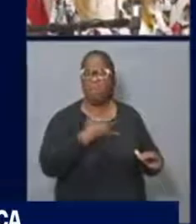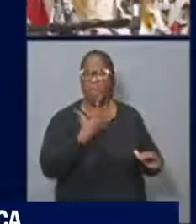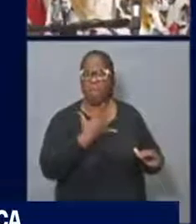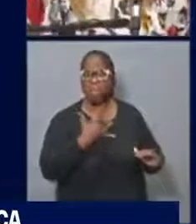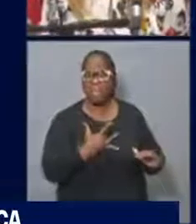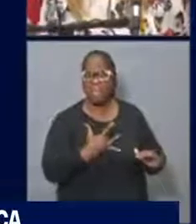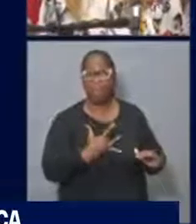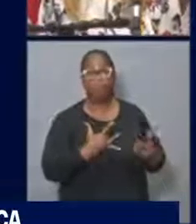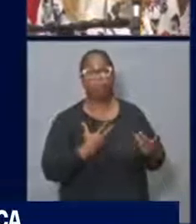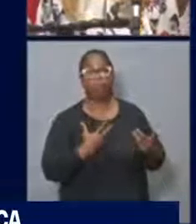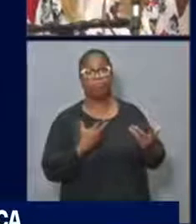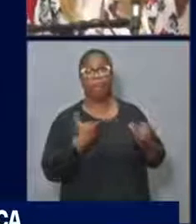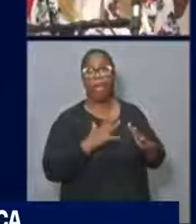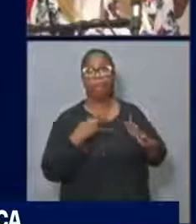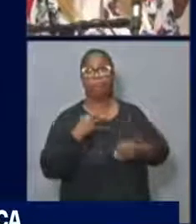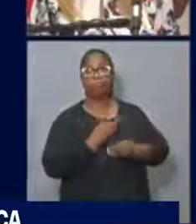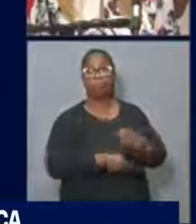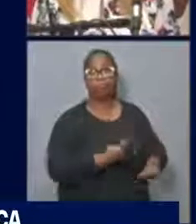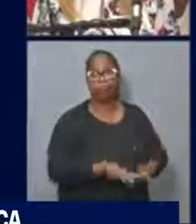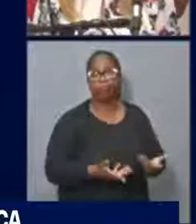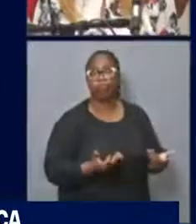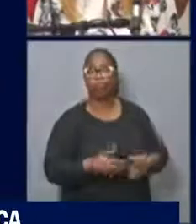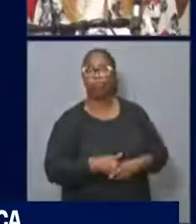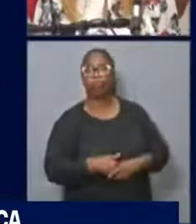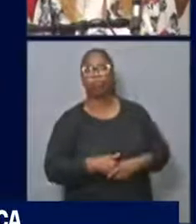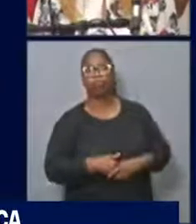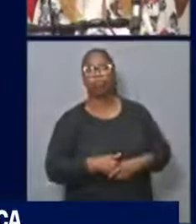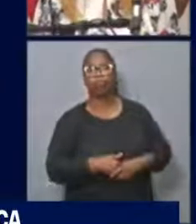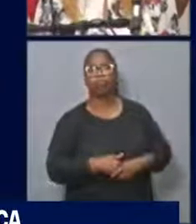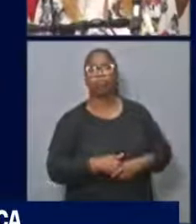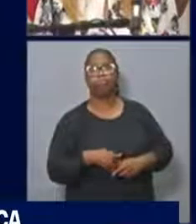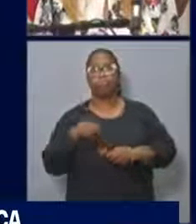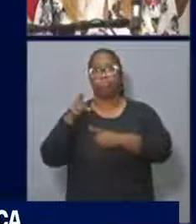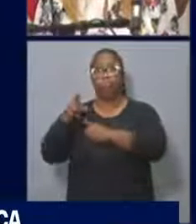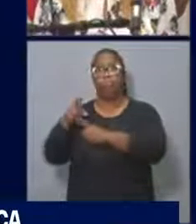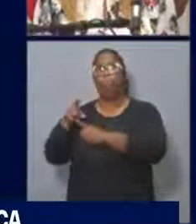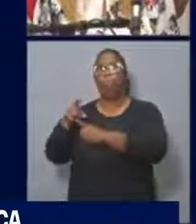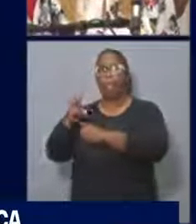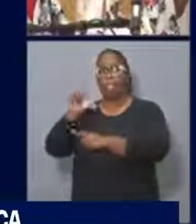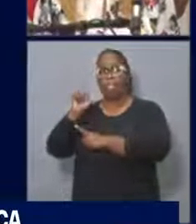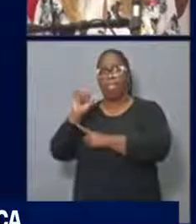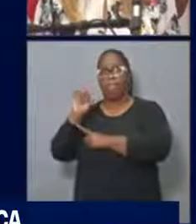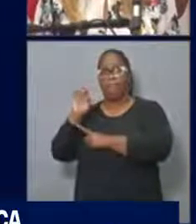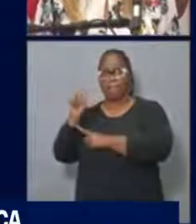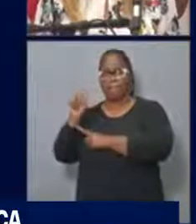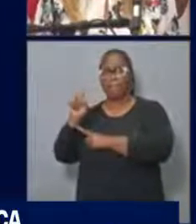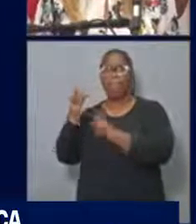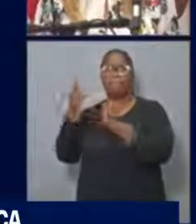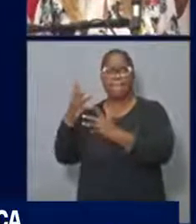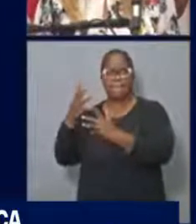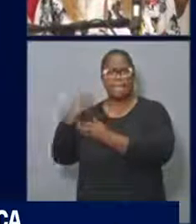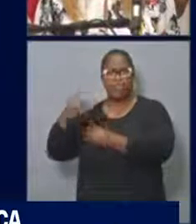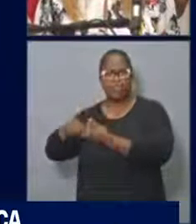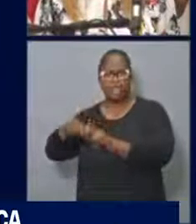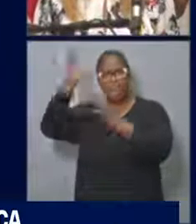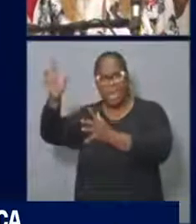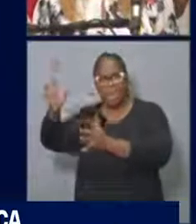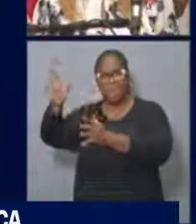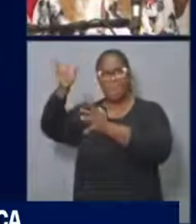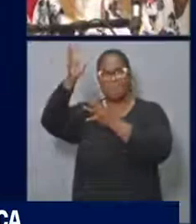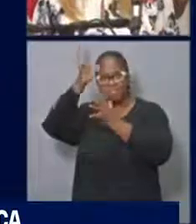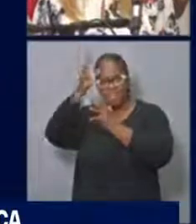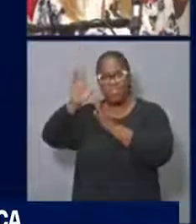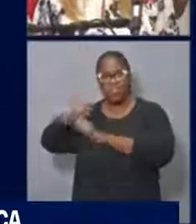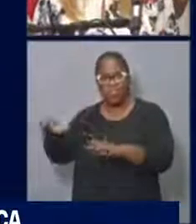factors: multi-generational housing, their use, their employment in essential functions that are not easily able to enjoy the privileges of